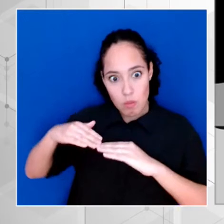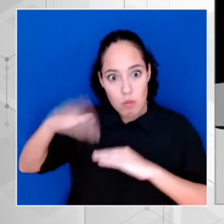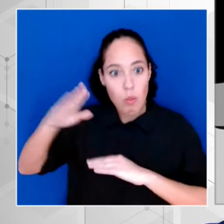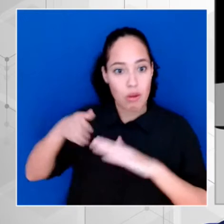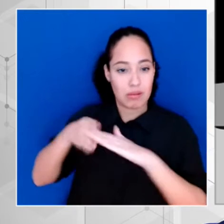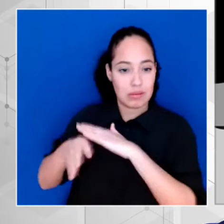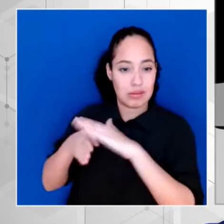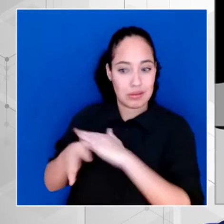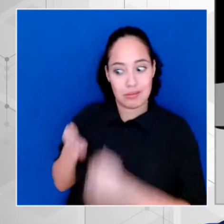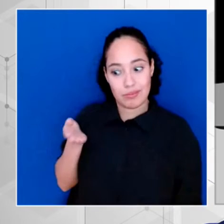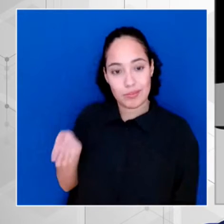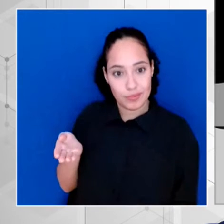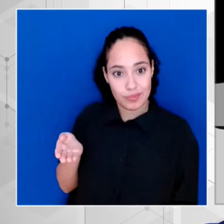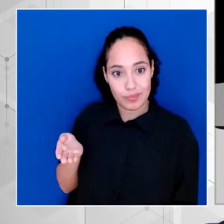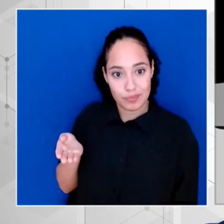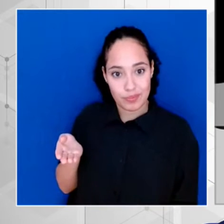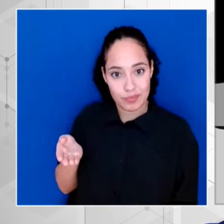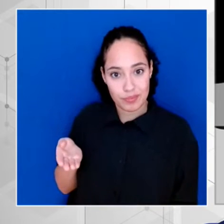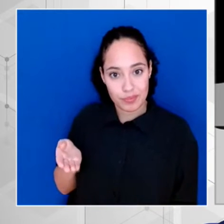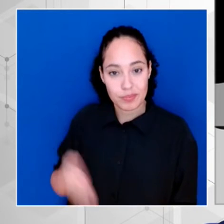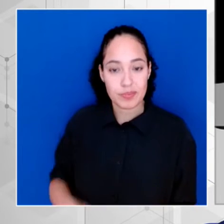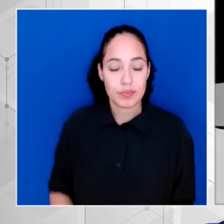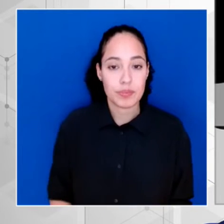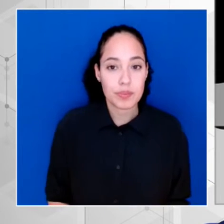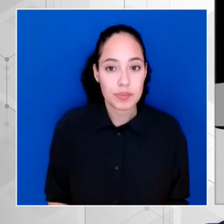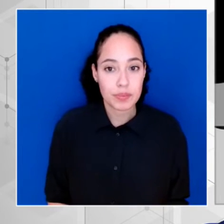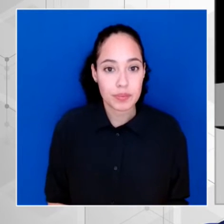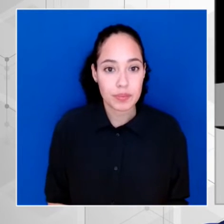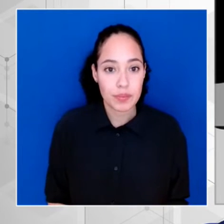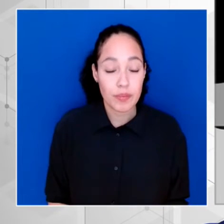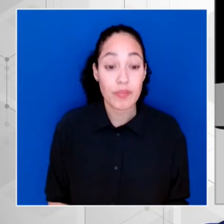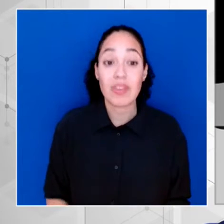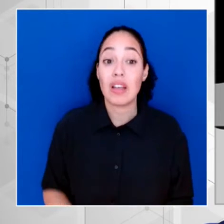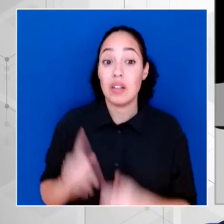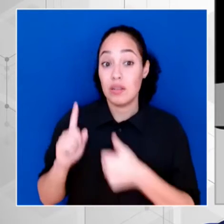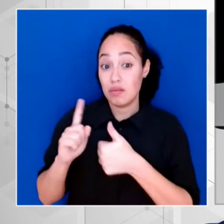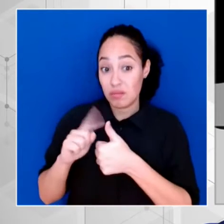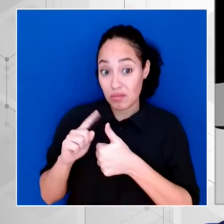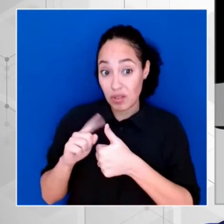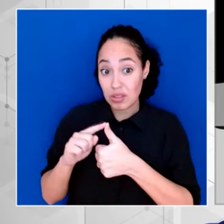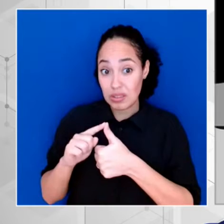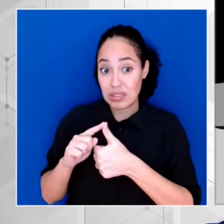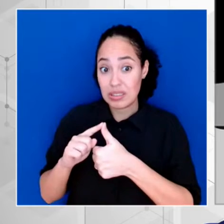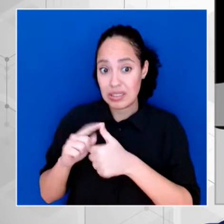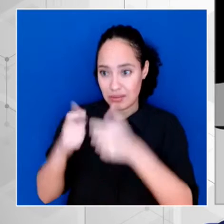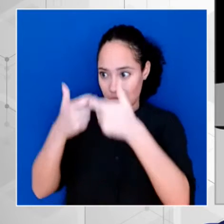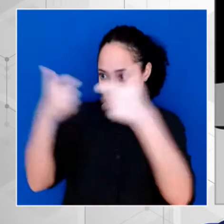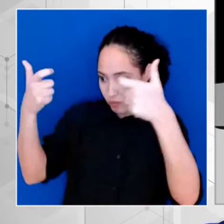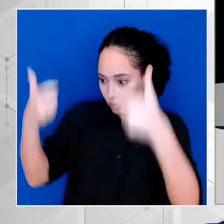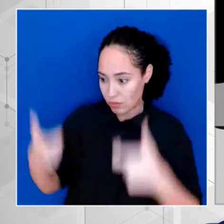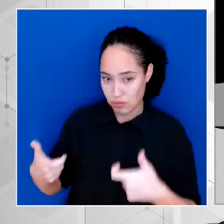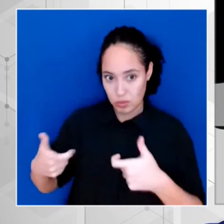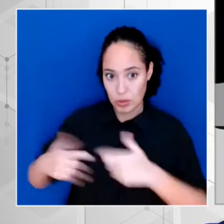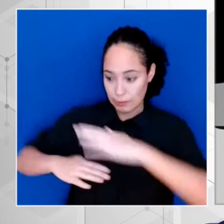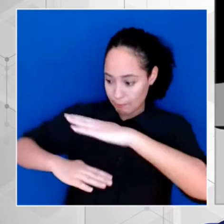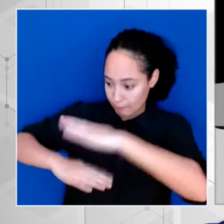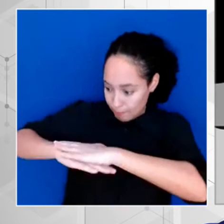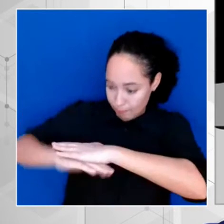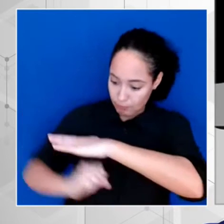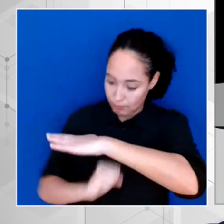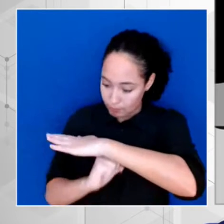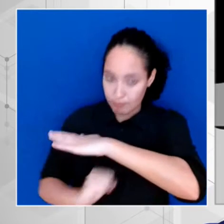later, and you often have to make up for them on the UI. That will complicate UI designs and